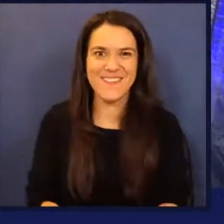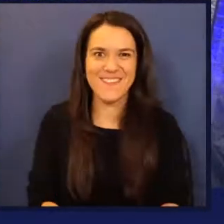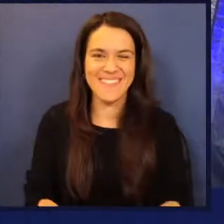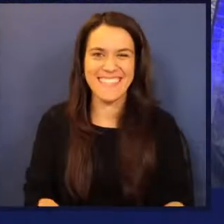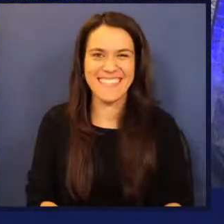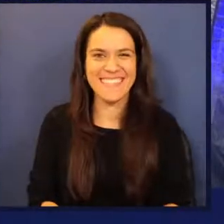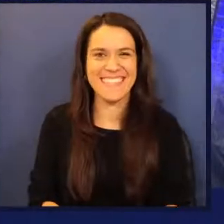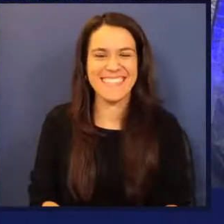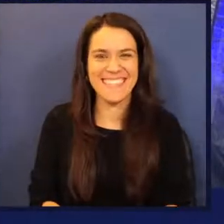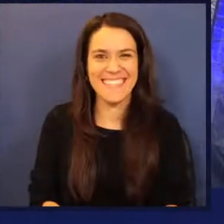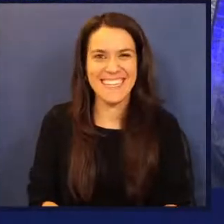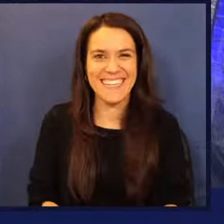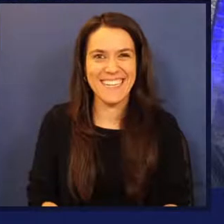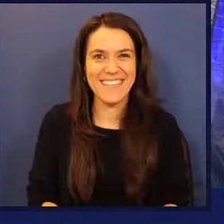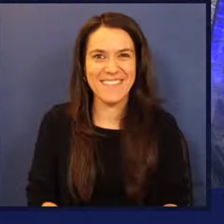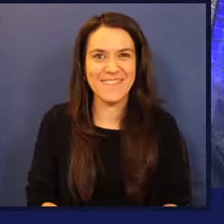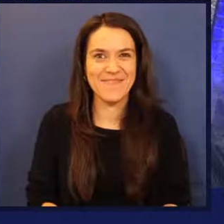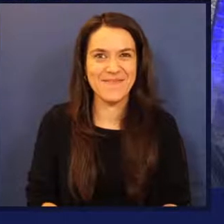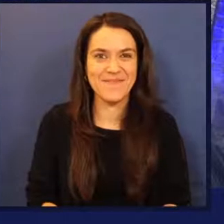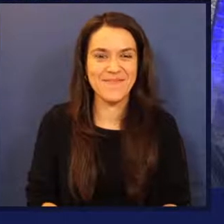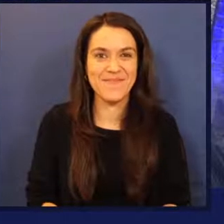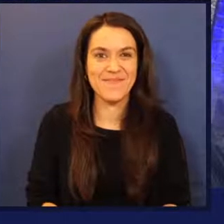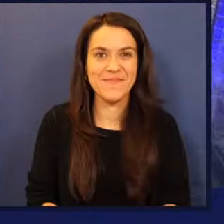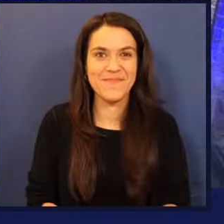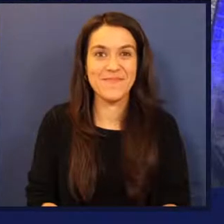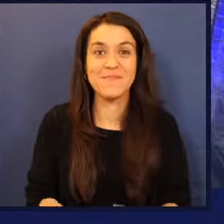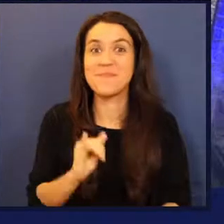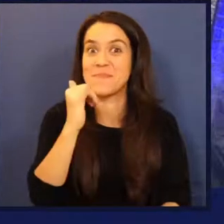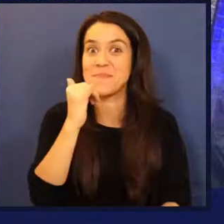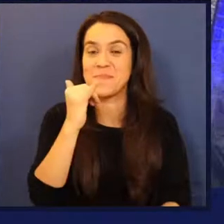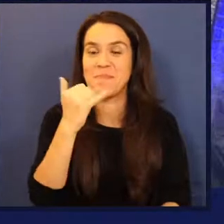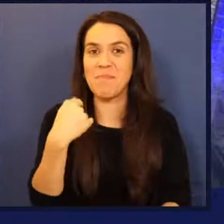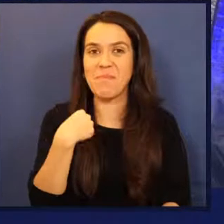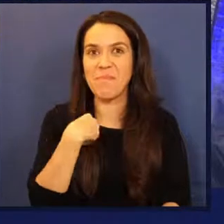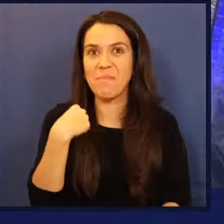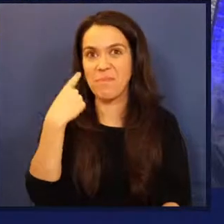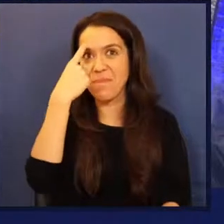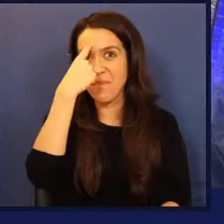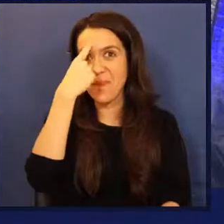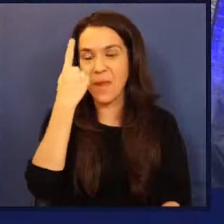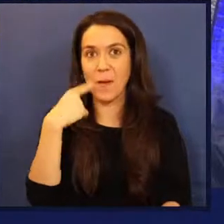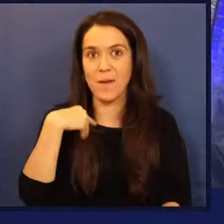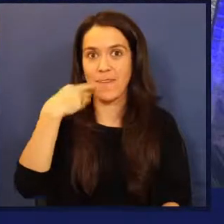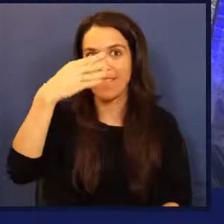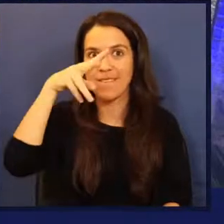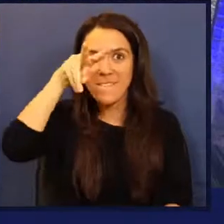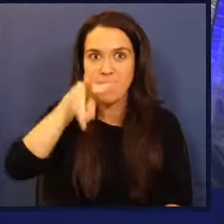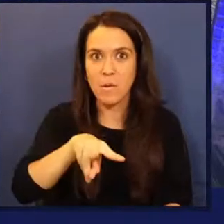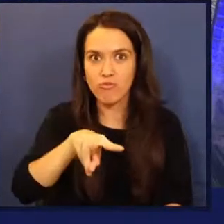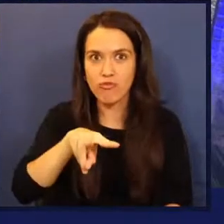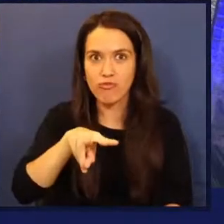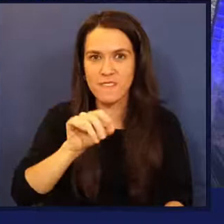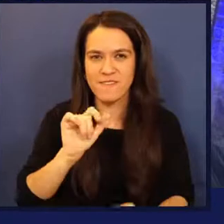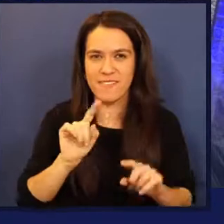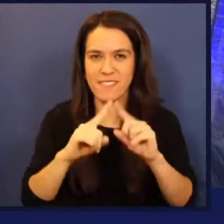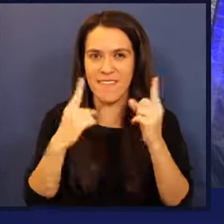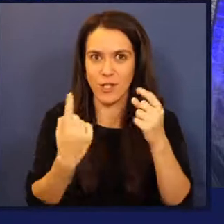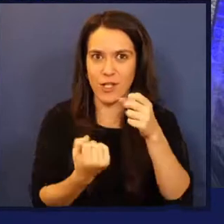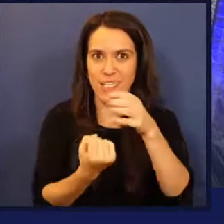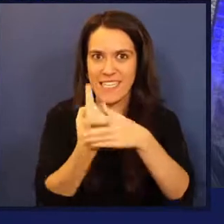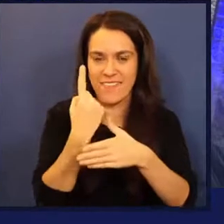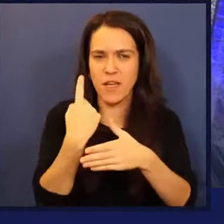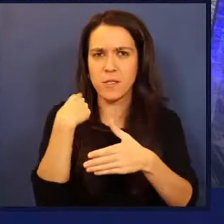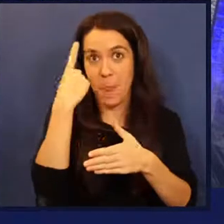Yes, we have our boot camps coming up in February, and we'd love to have both of